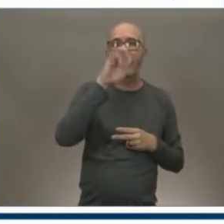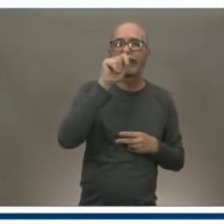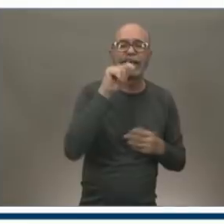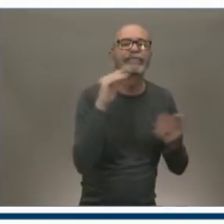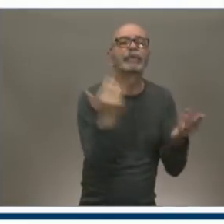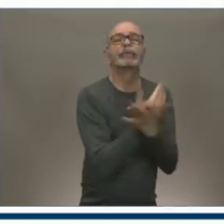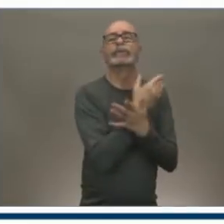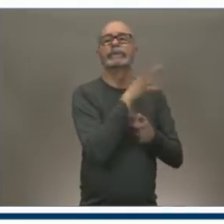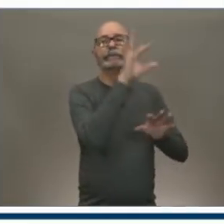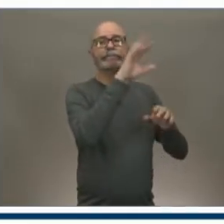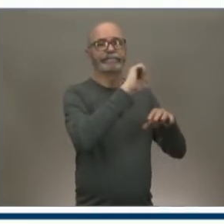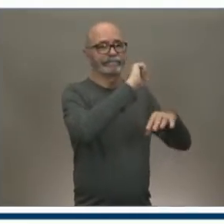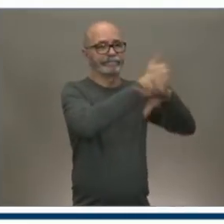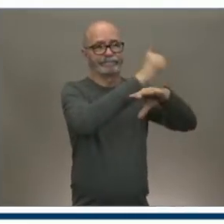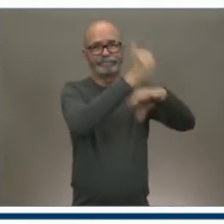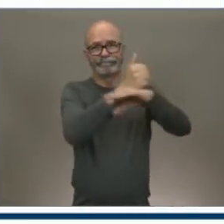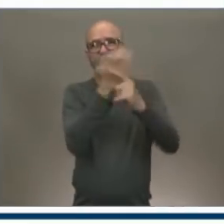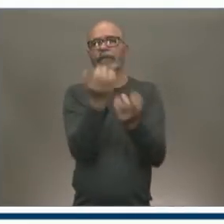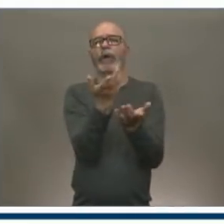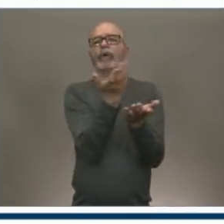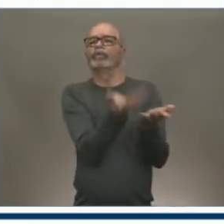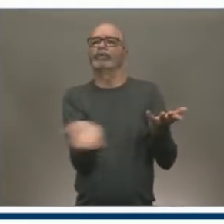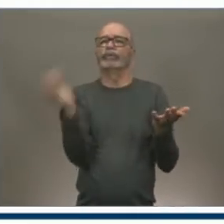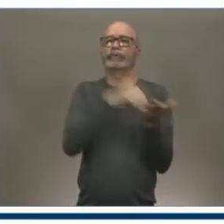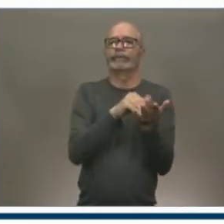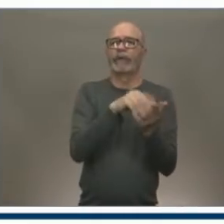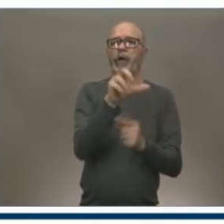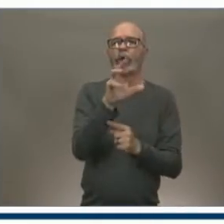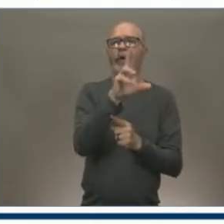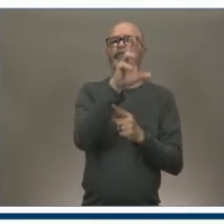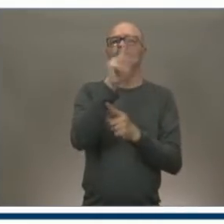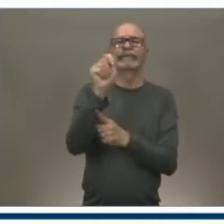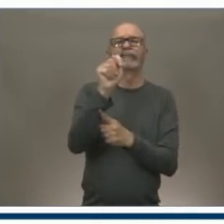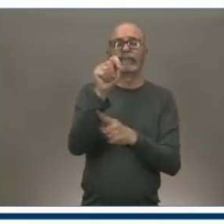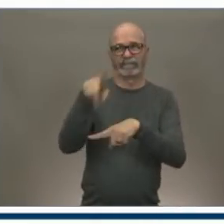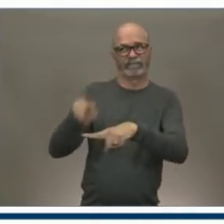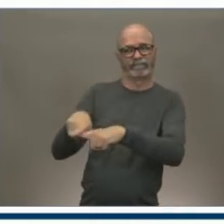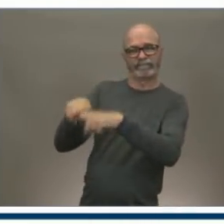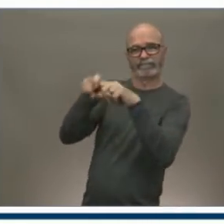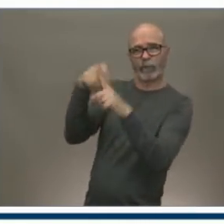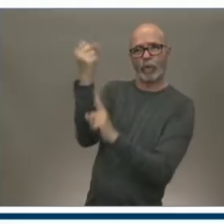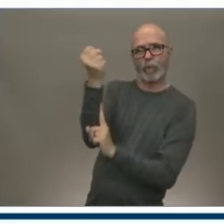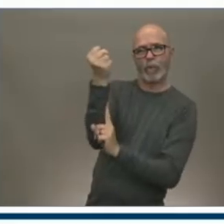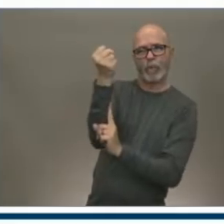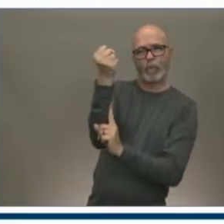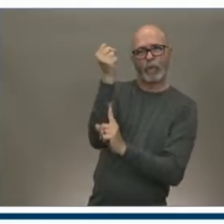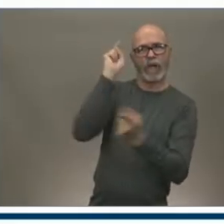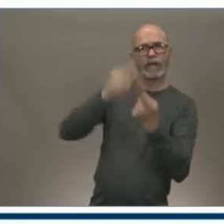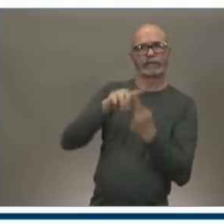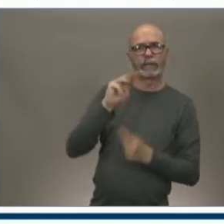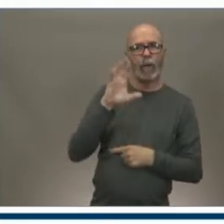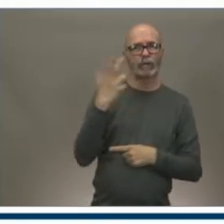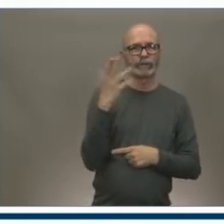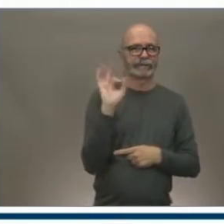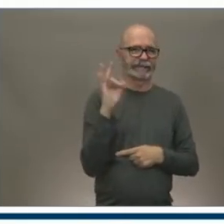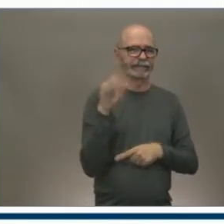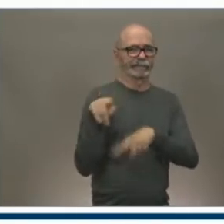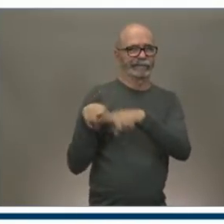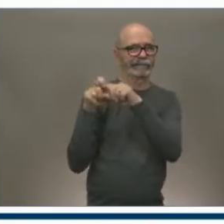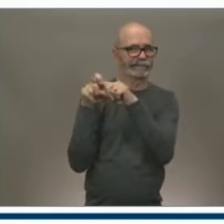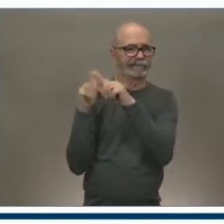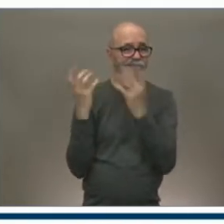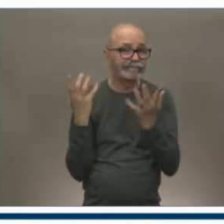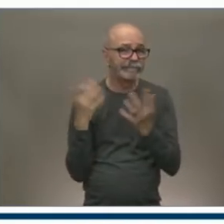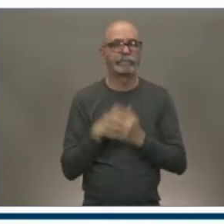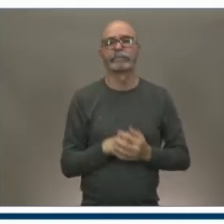to hold off to the 9th. Go ahead with your follow-up, Lindsay. Thank you. March 9th, a little over a